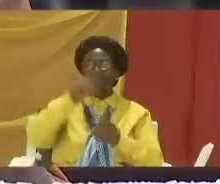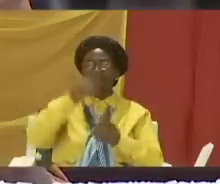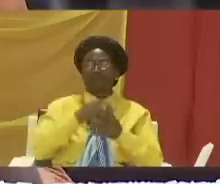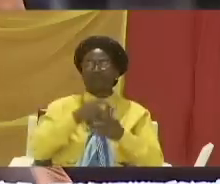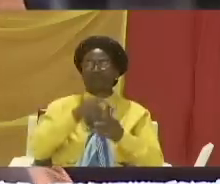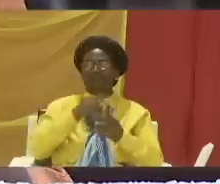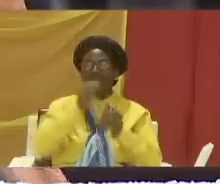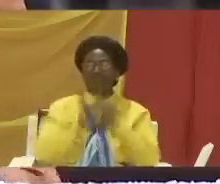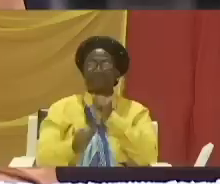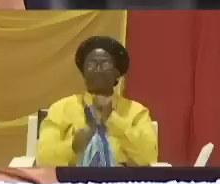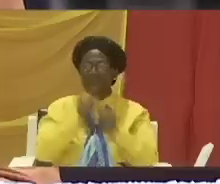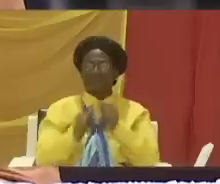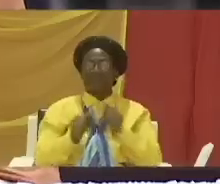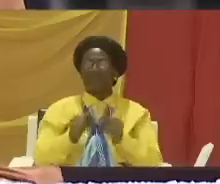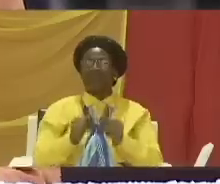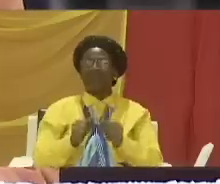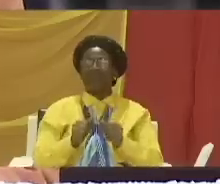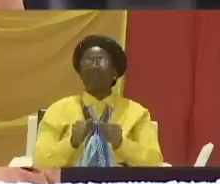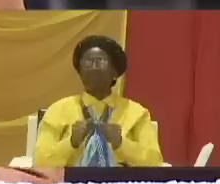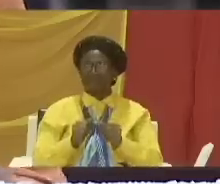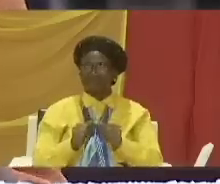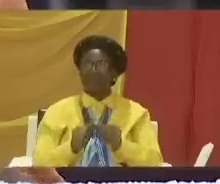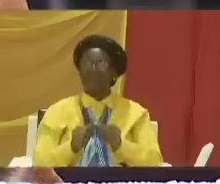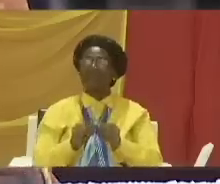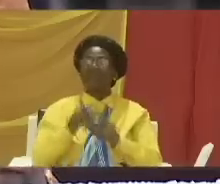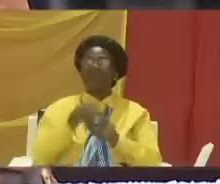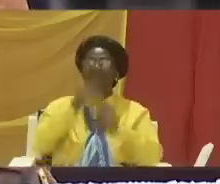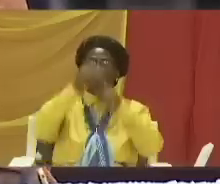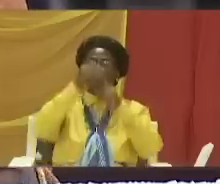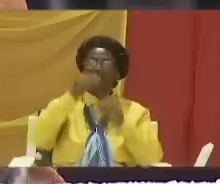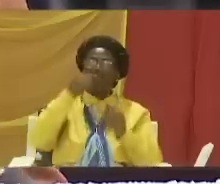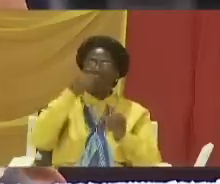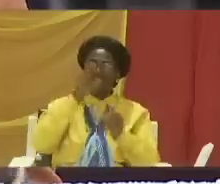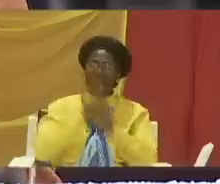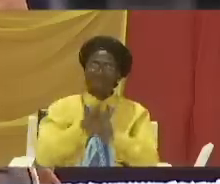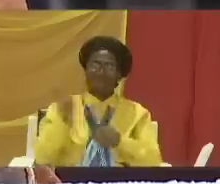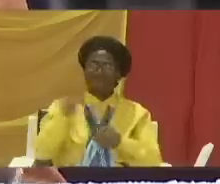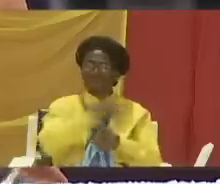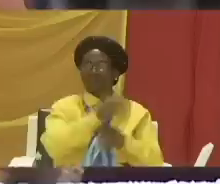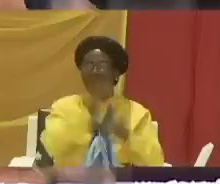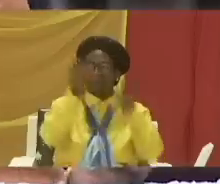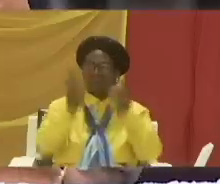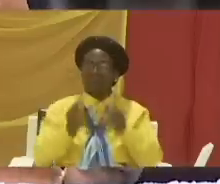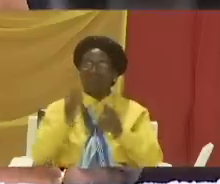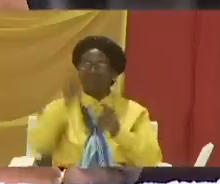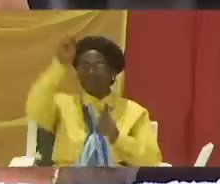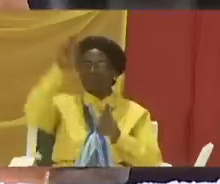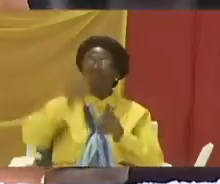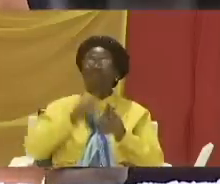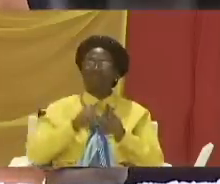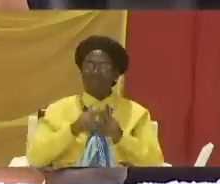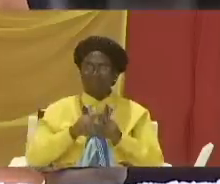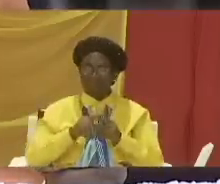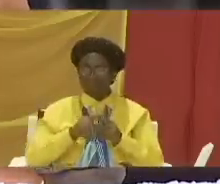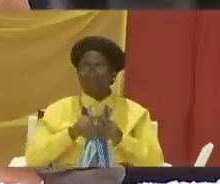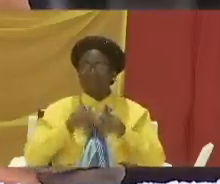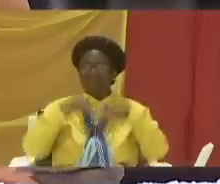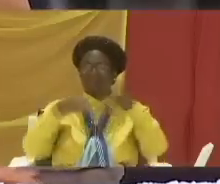you want Him to activate for you, or maybe one or two or more covenants.